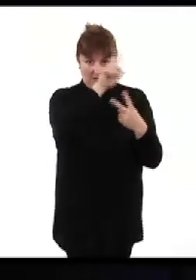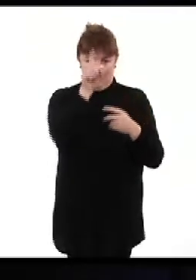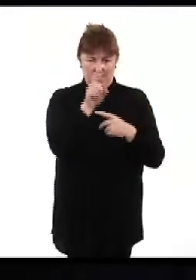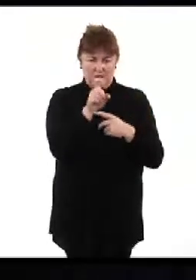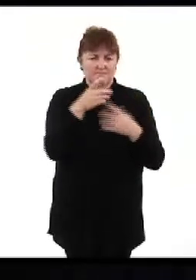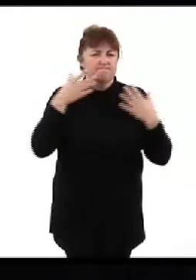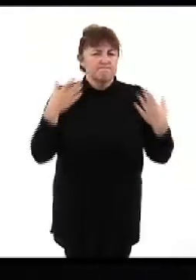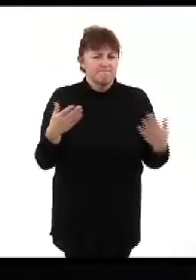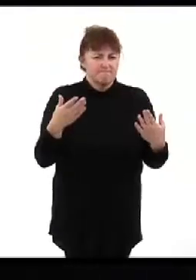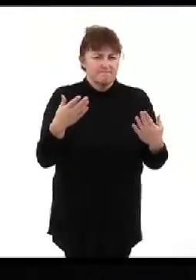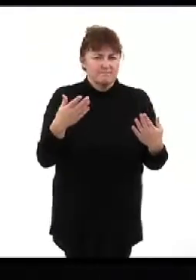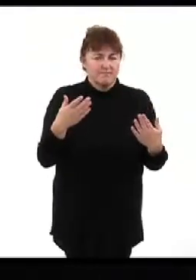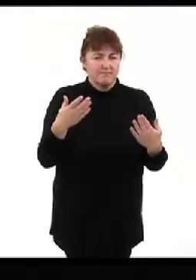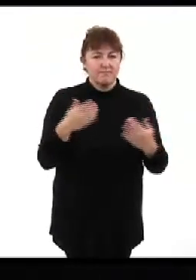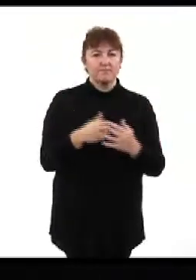language?